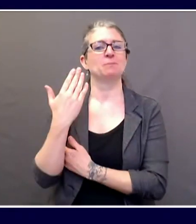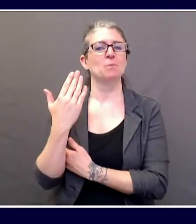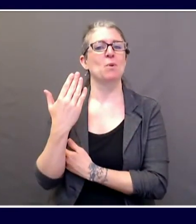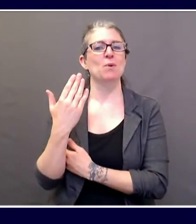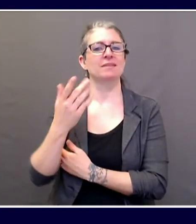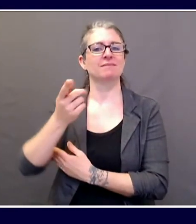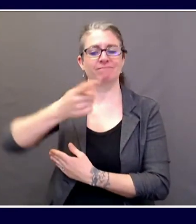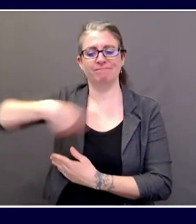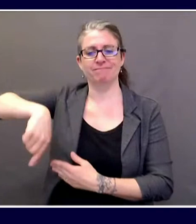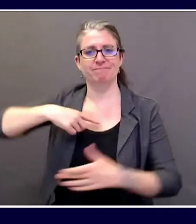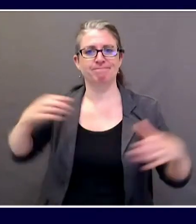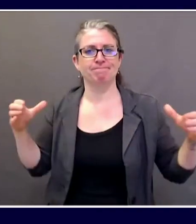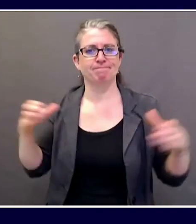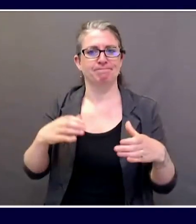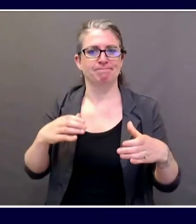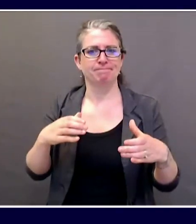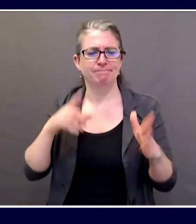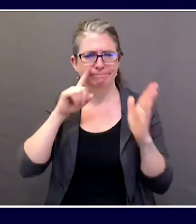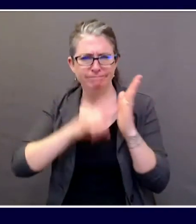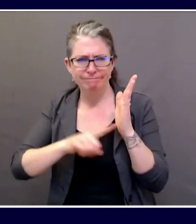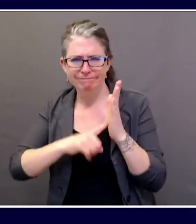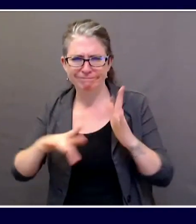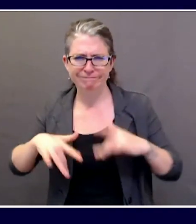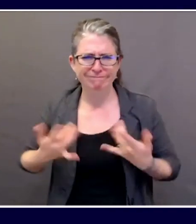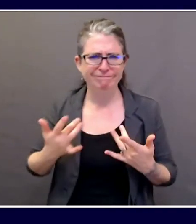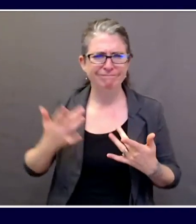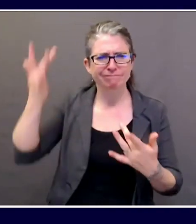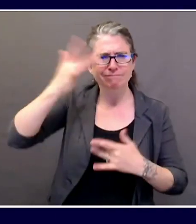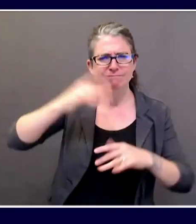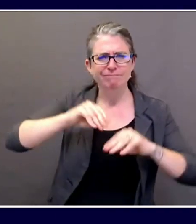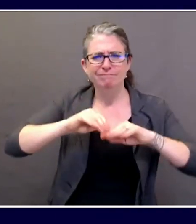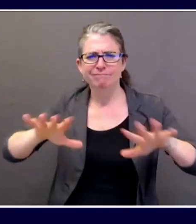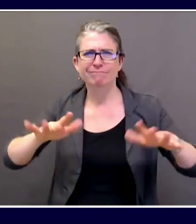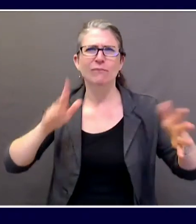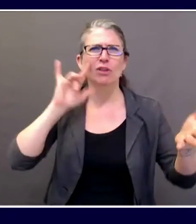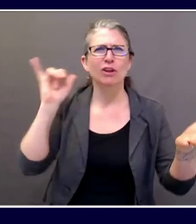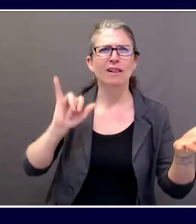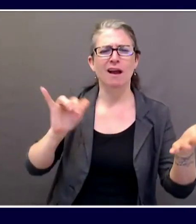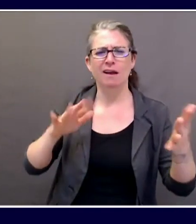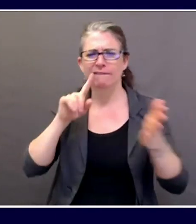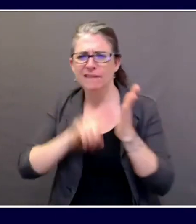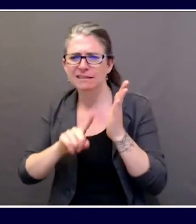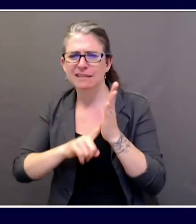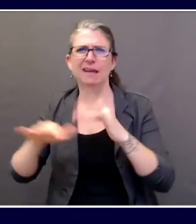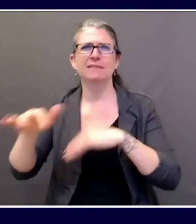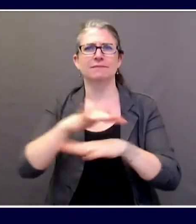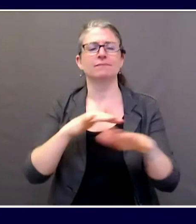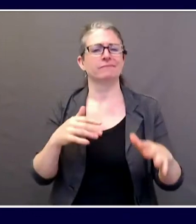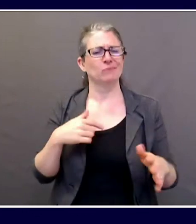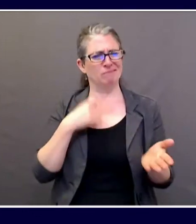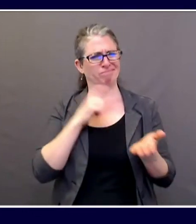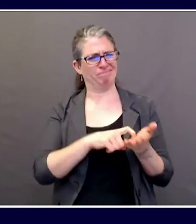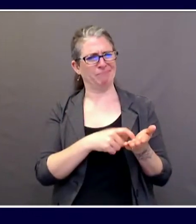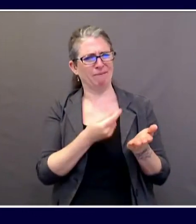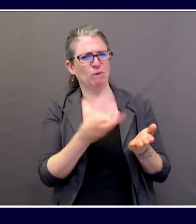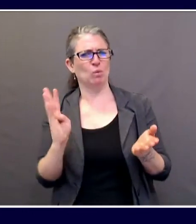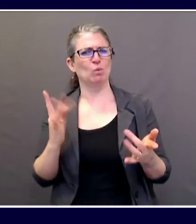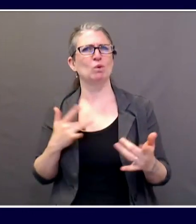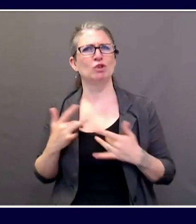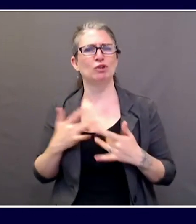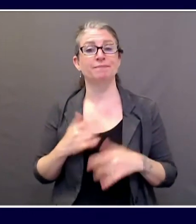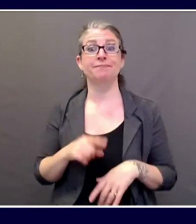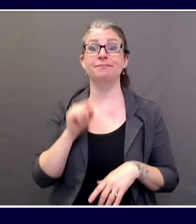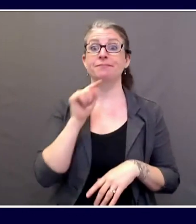about what we're seeing. Seeing a couple of things, and I'll start with schools, Bonnie, because that's where you started. What we're not seeing